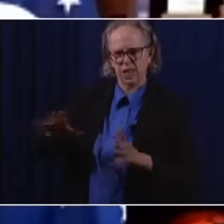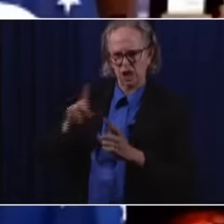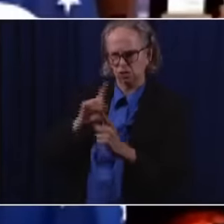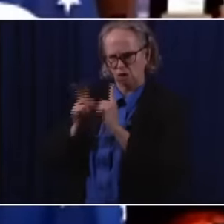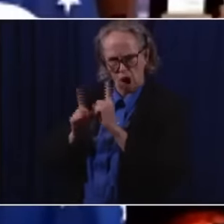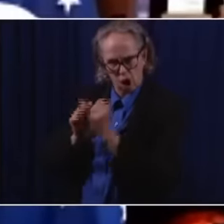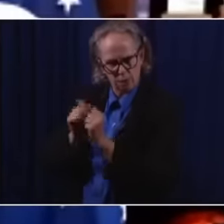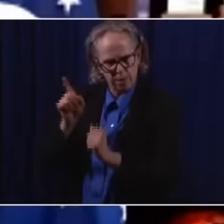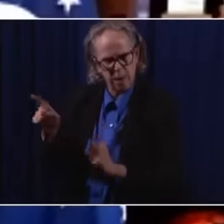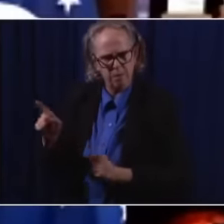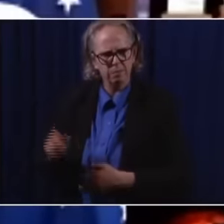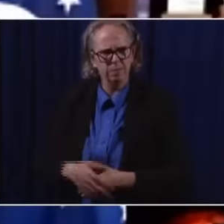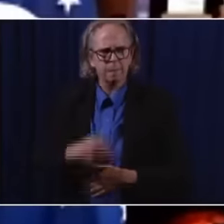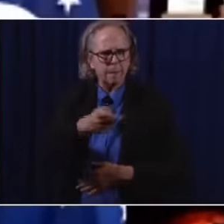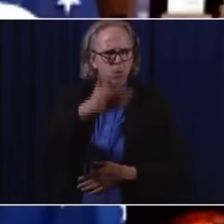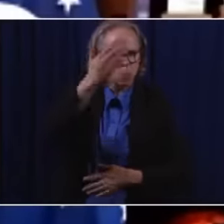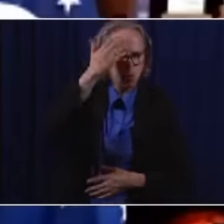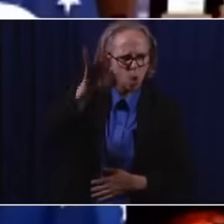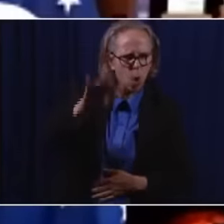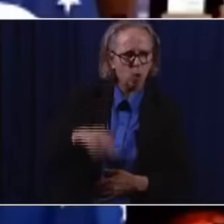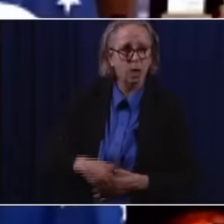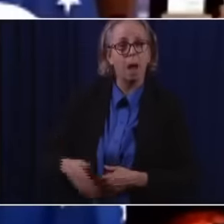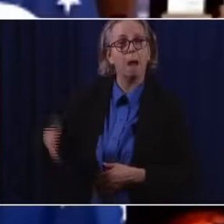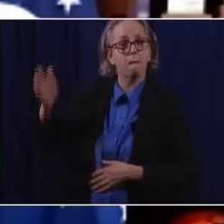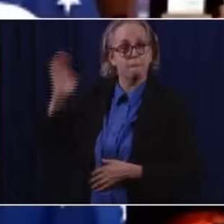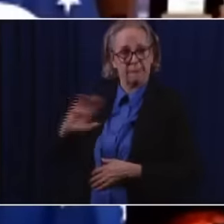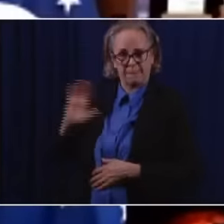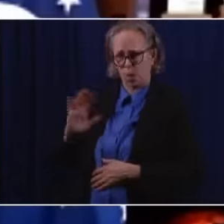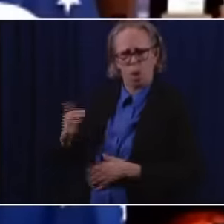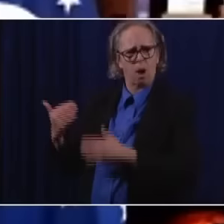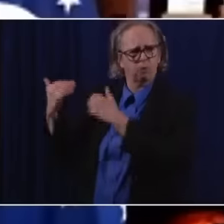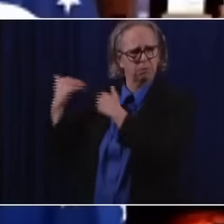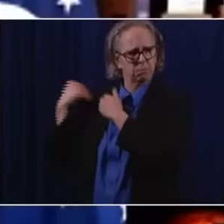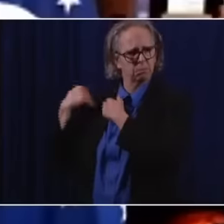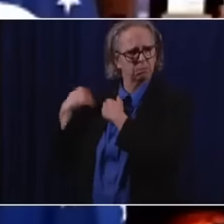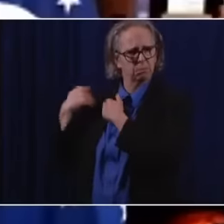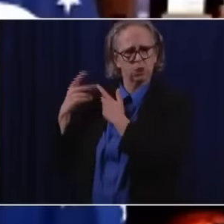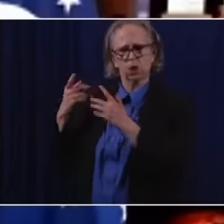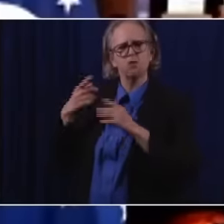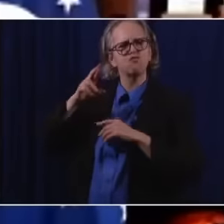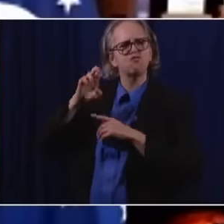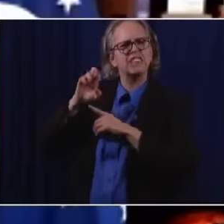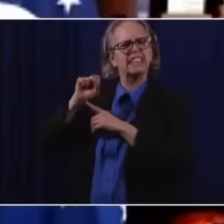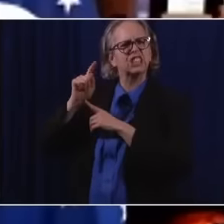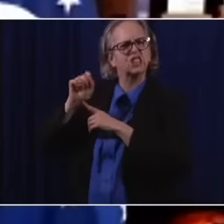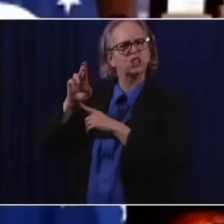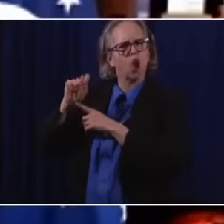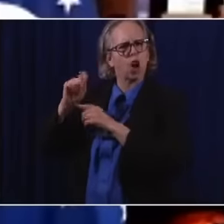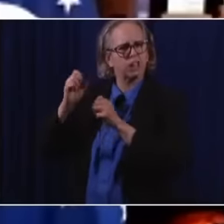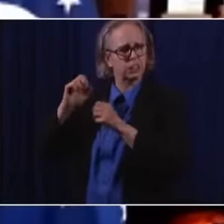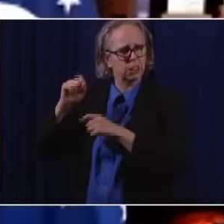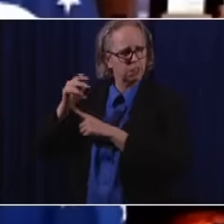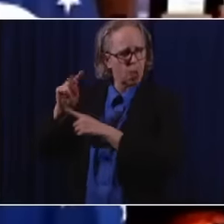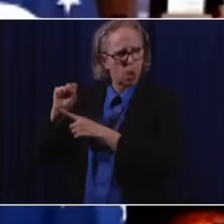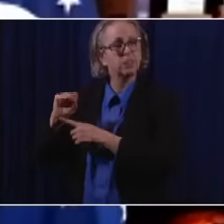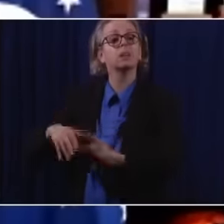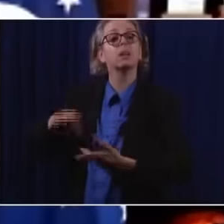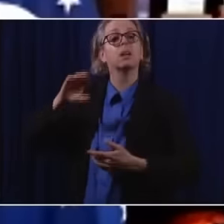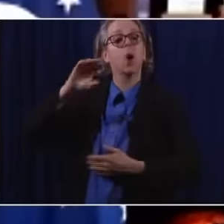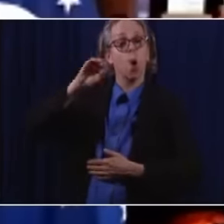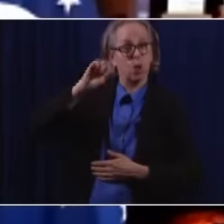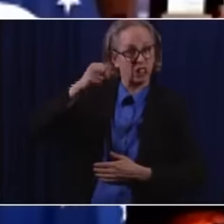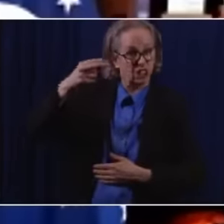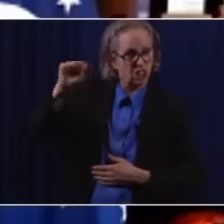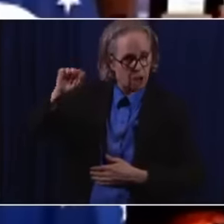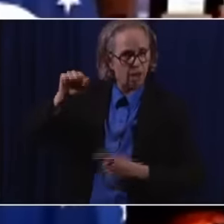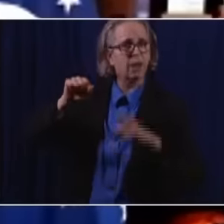part of our responsible restart for sports, the Ohio High School Athletic Association has hired what we call observers to go